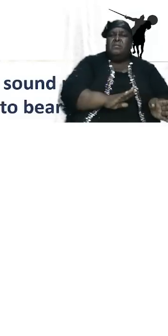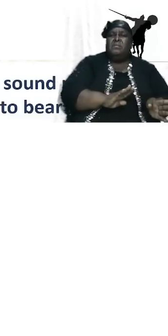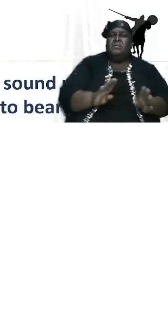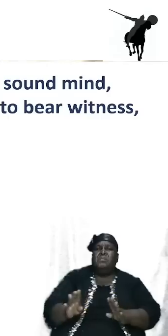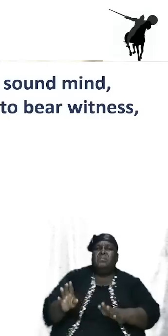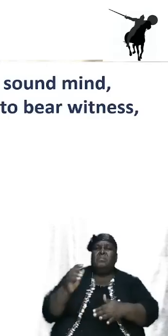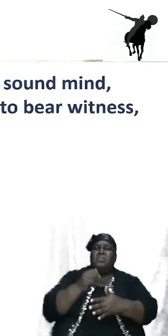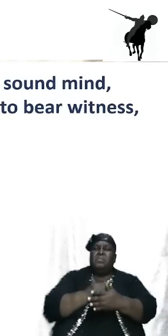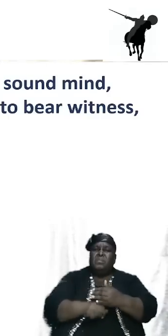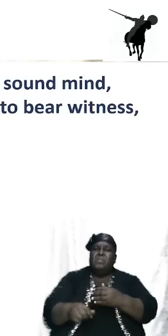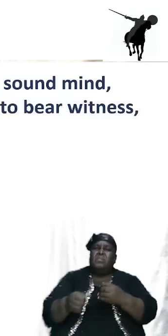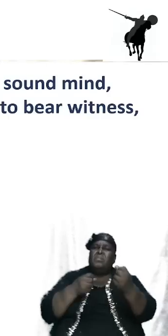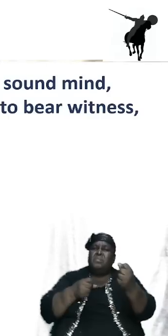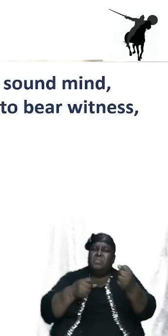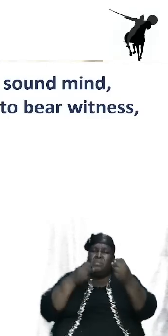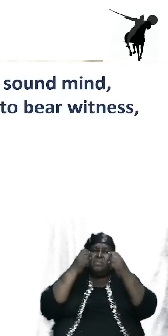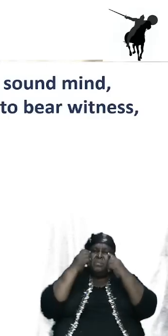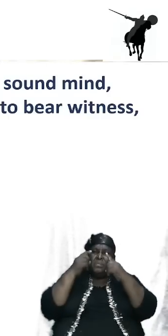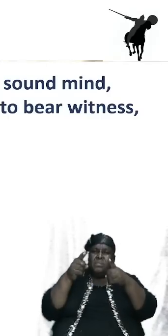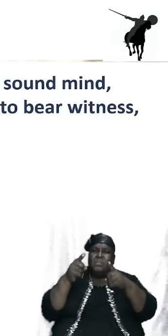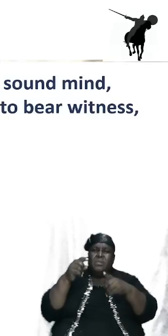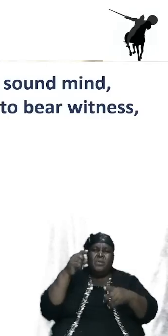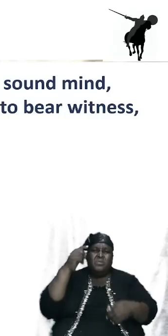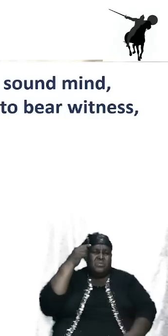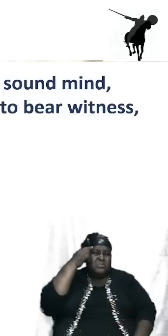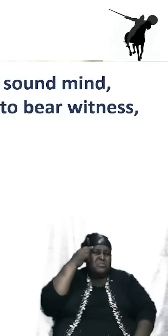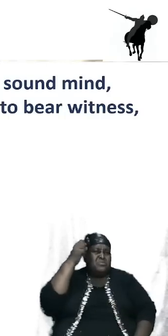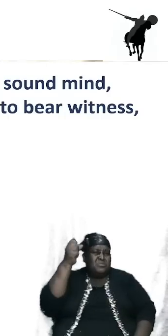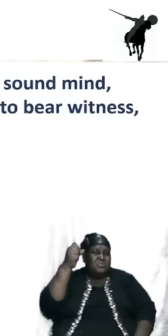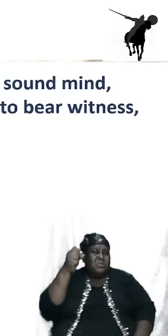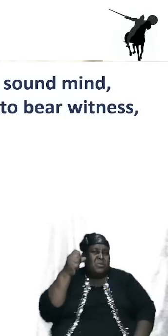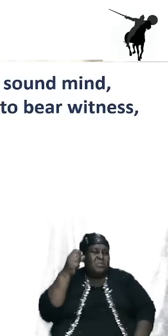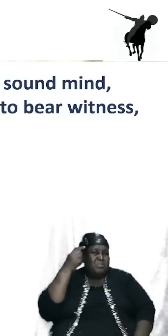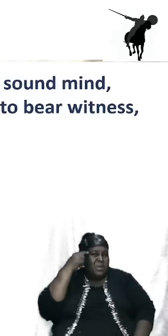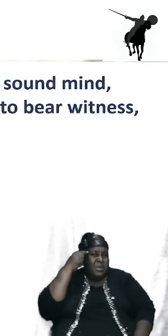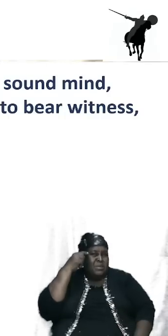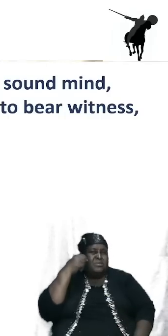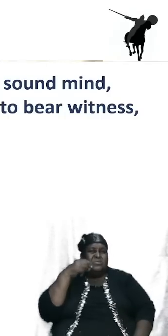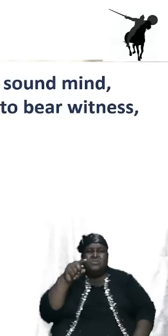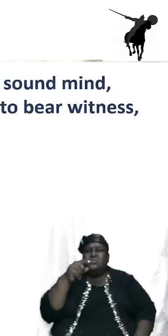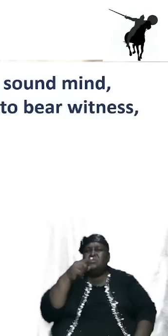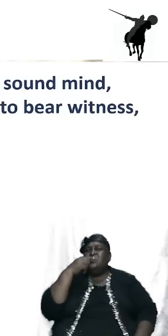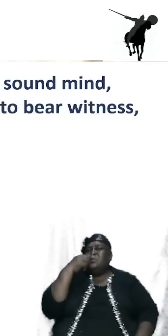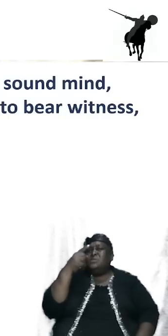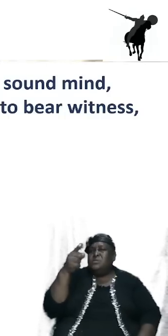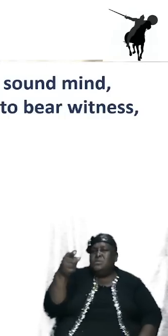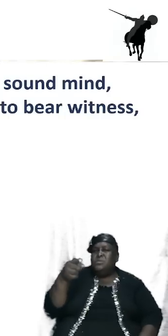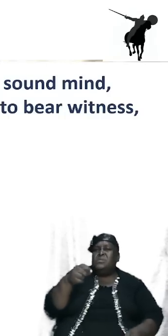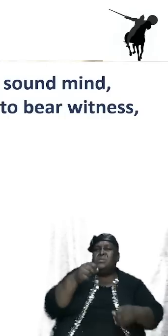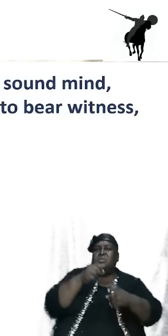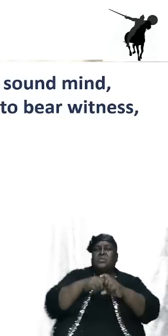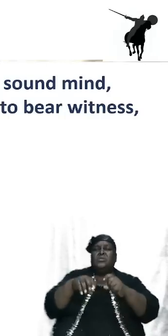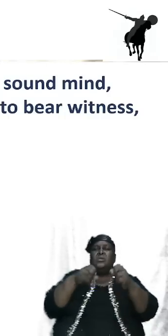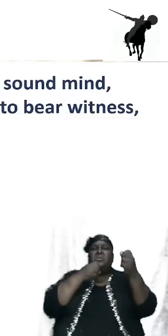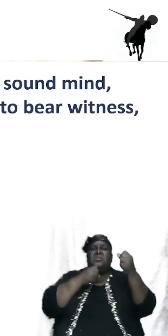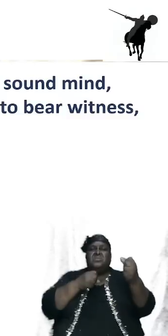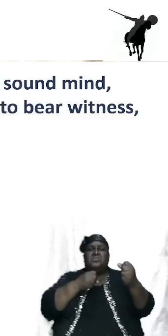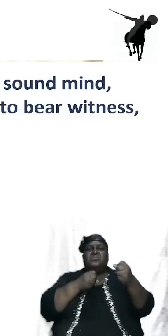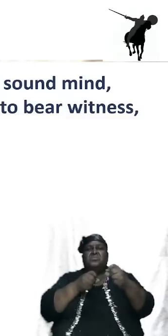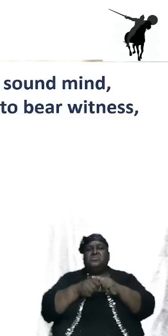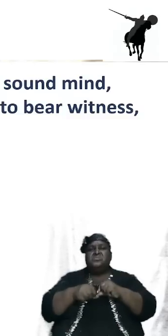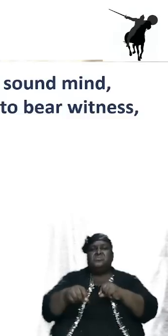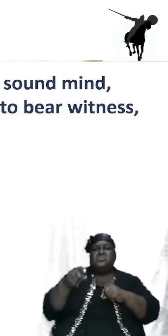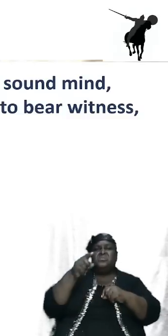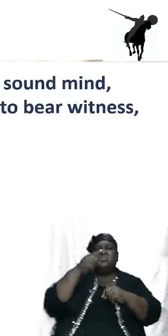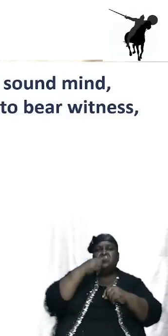believers with a sound mind. It gives you sound speech. It gives you sound deeds. It enables that we be